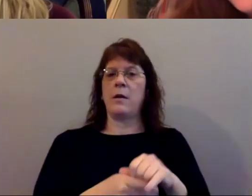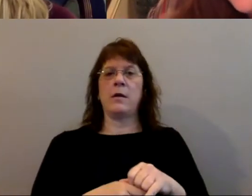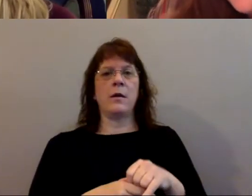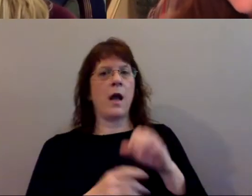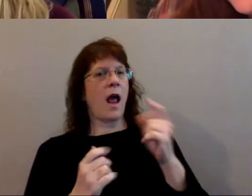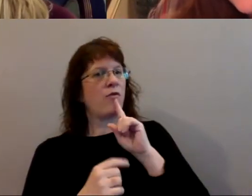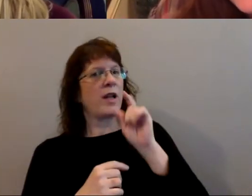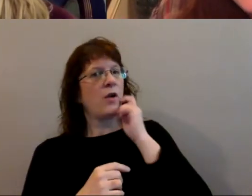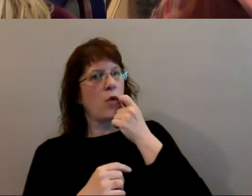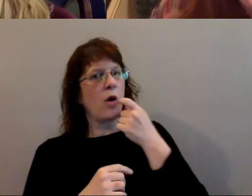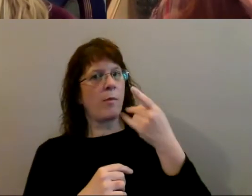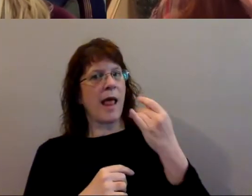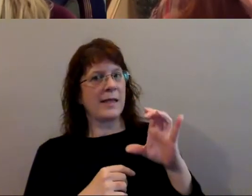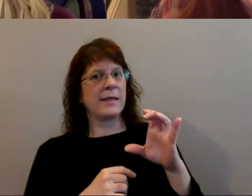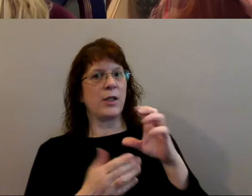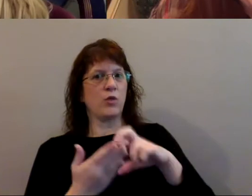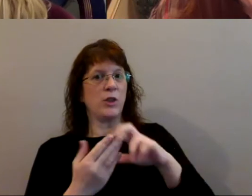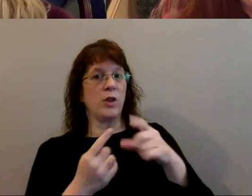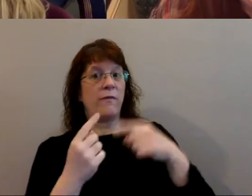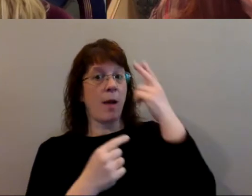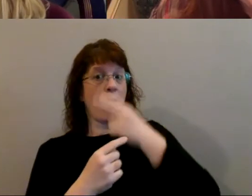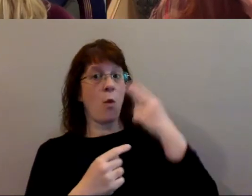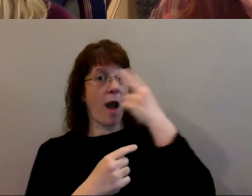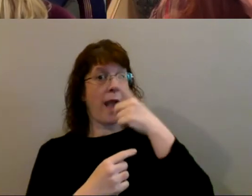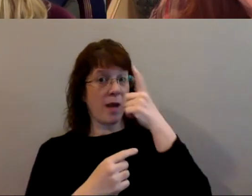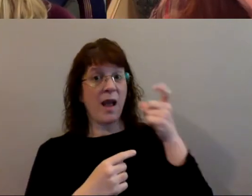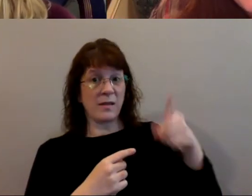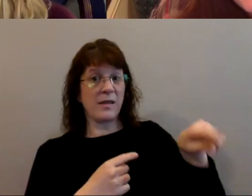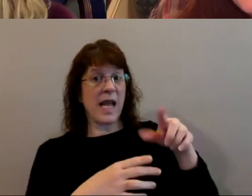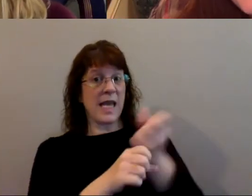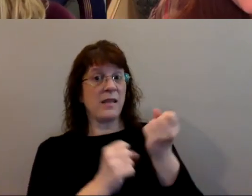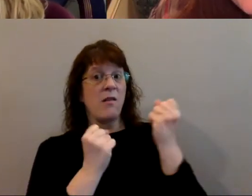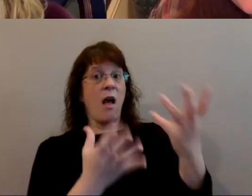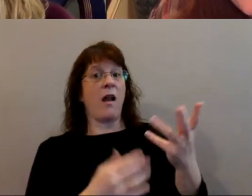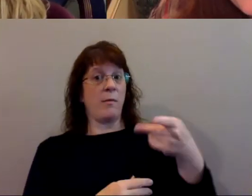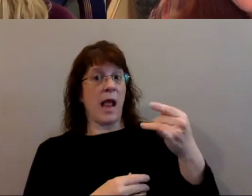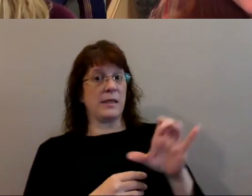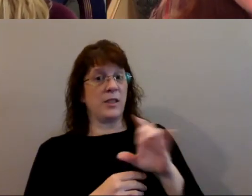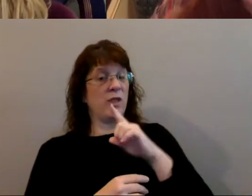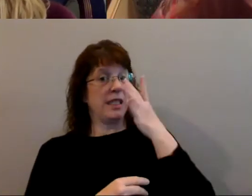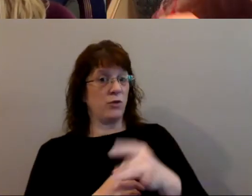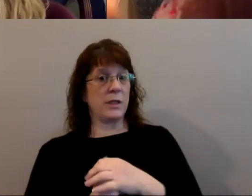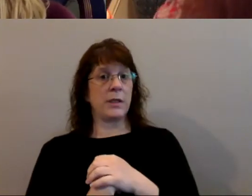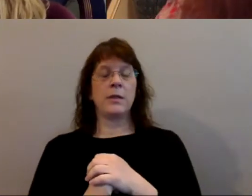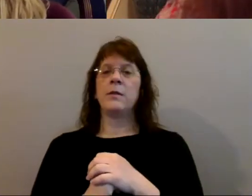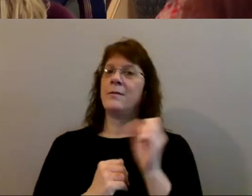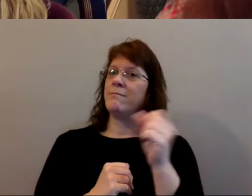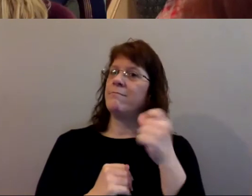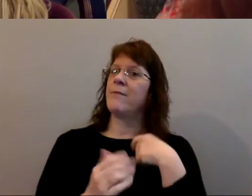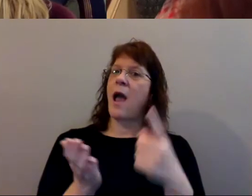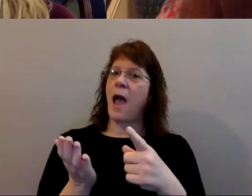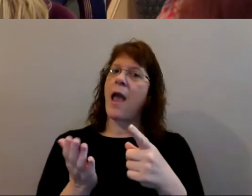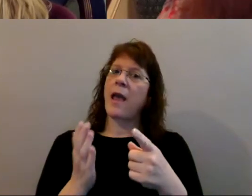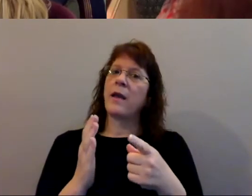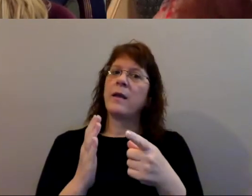cool plastic research comes out of Hawaii because it gets a lot of the plastic. It's really interesting. Yeah. I run this research trip to